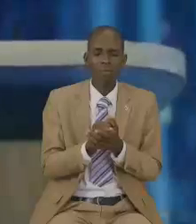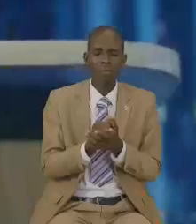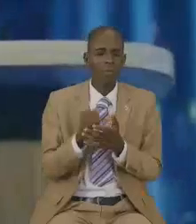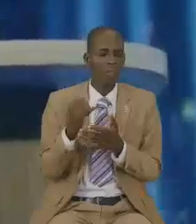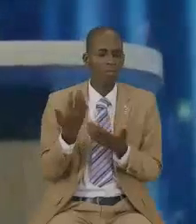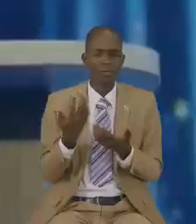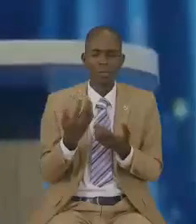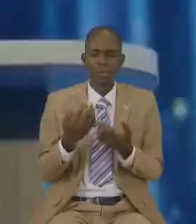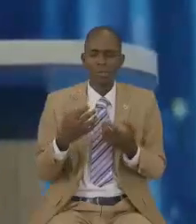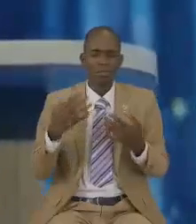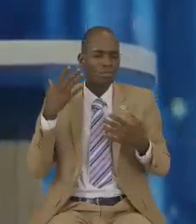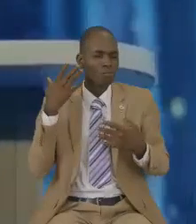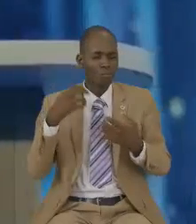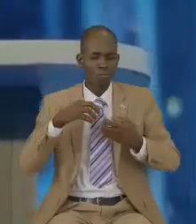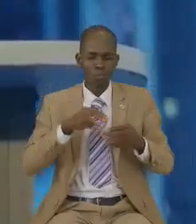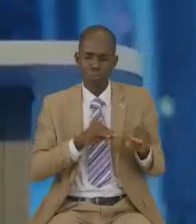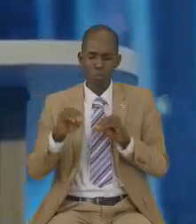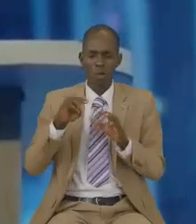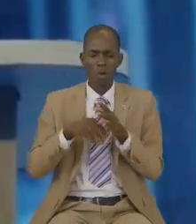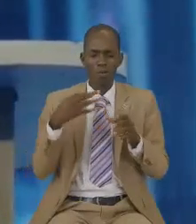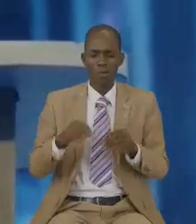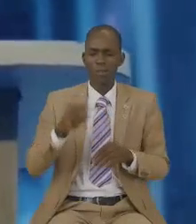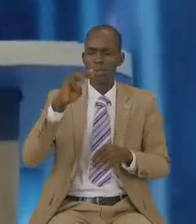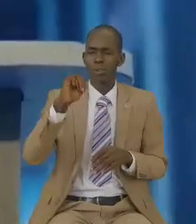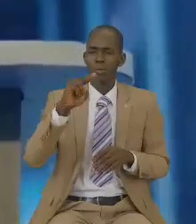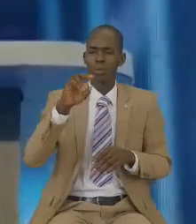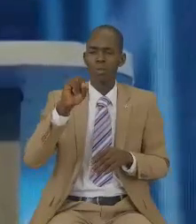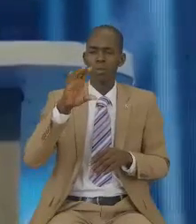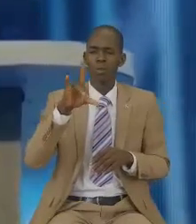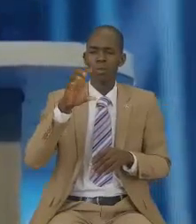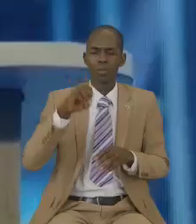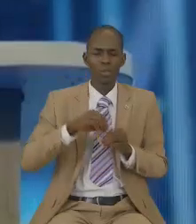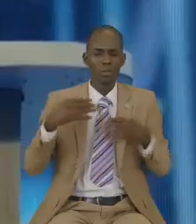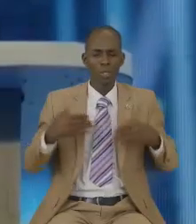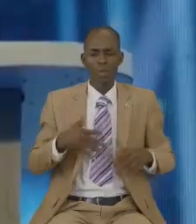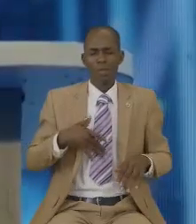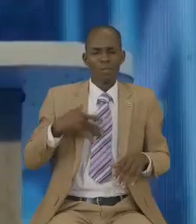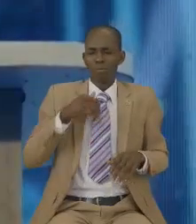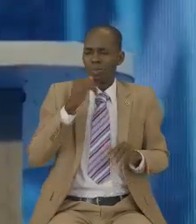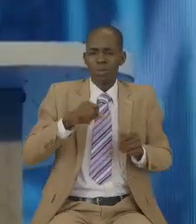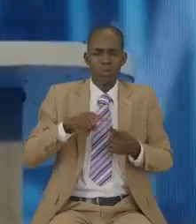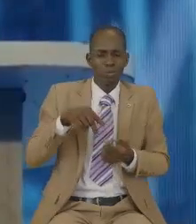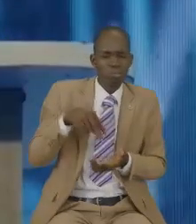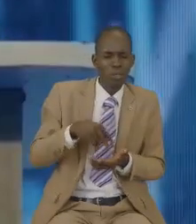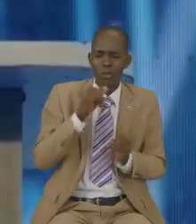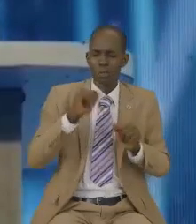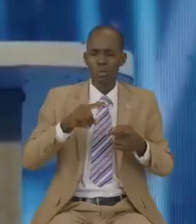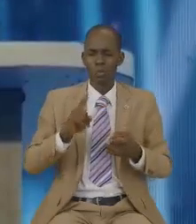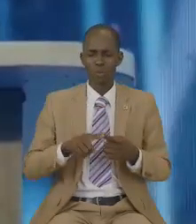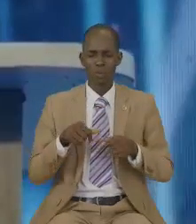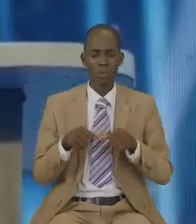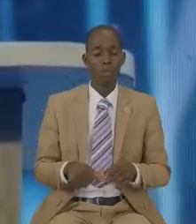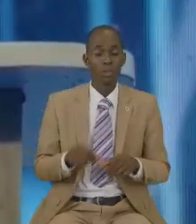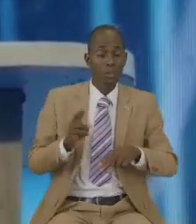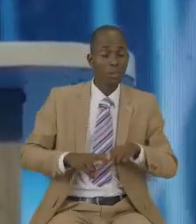the muscles in your body, and you feel that you cannot stand, you cannot even sit. Lord, I pray all